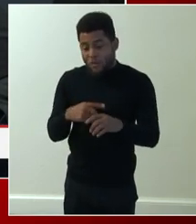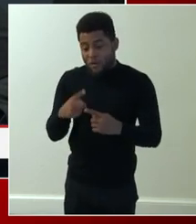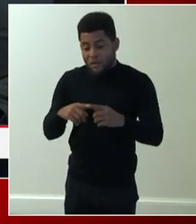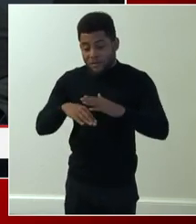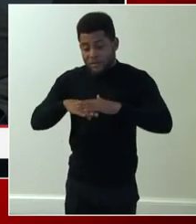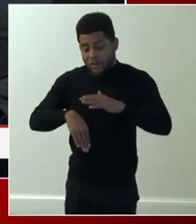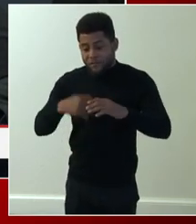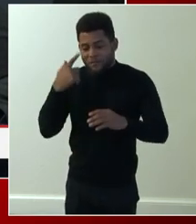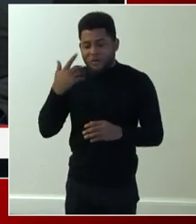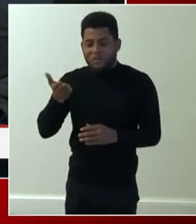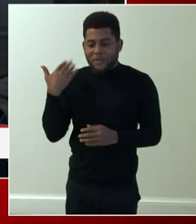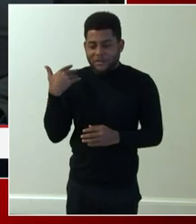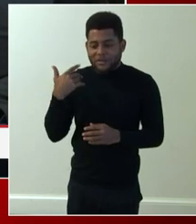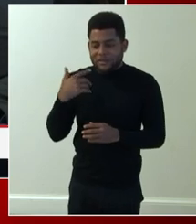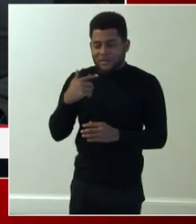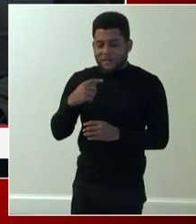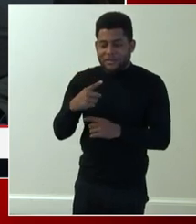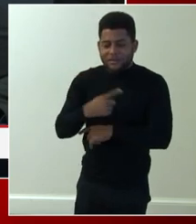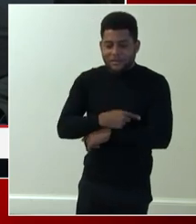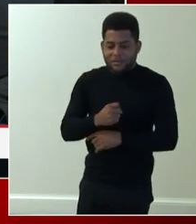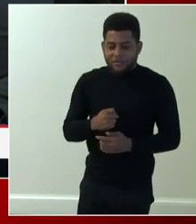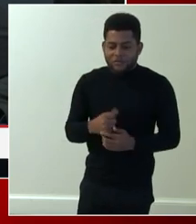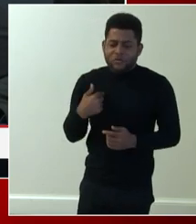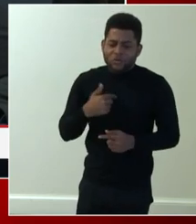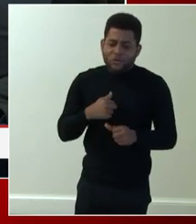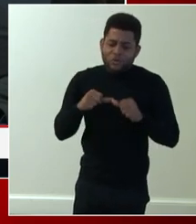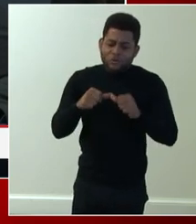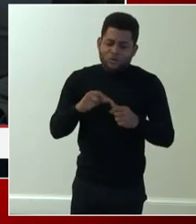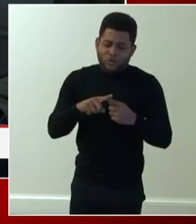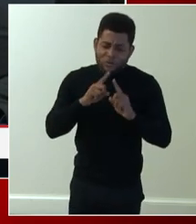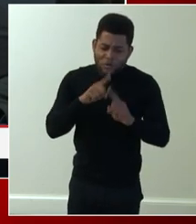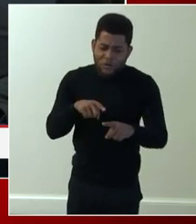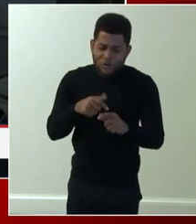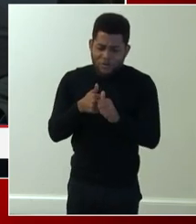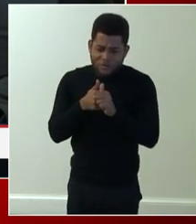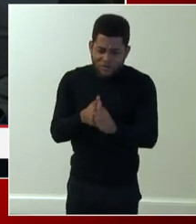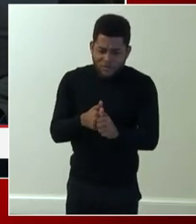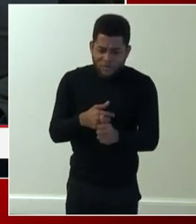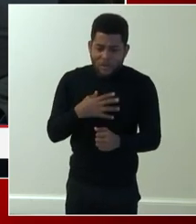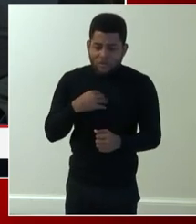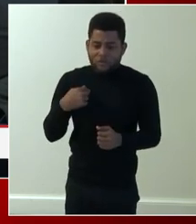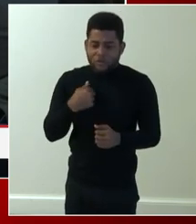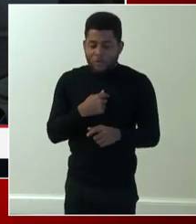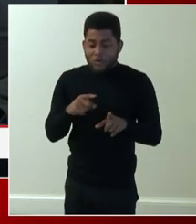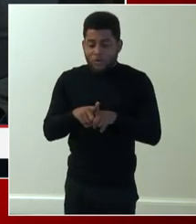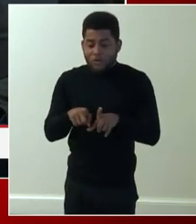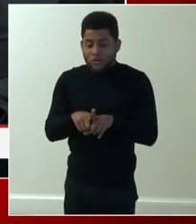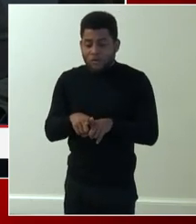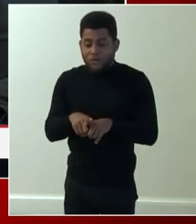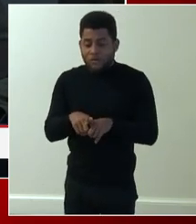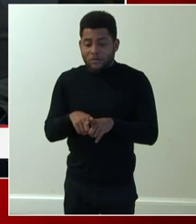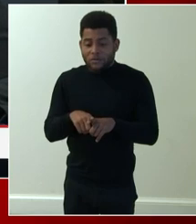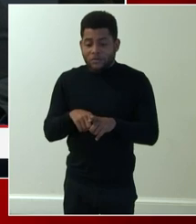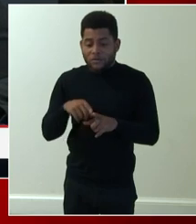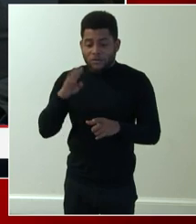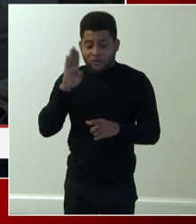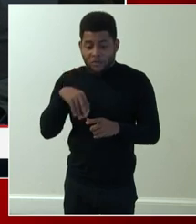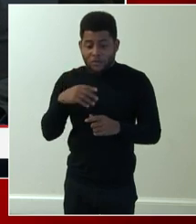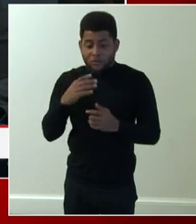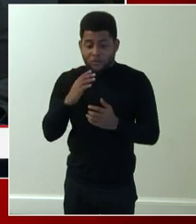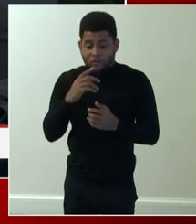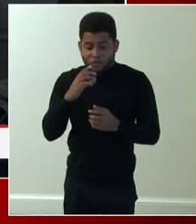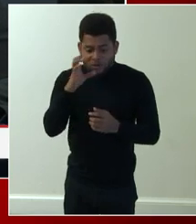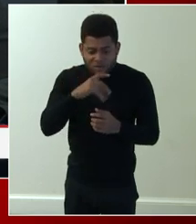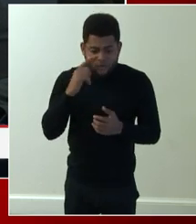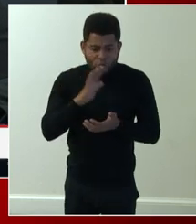And so we will continue to respond accordingly, but we also know that school is the best place for students